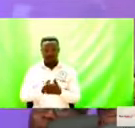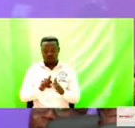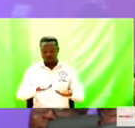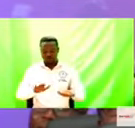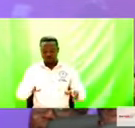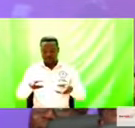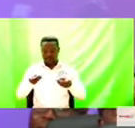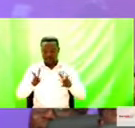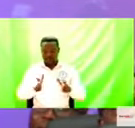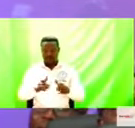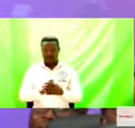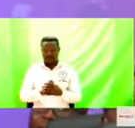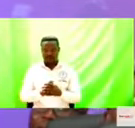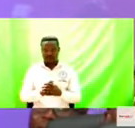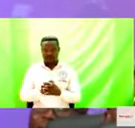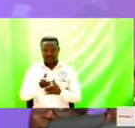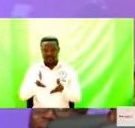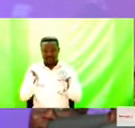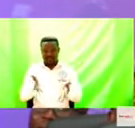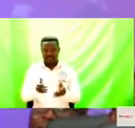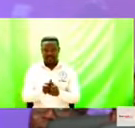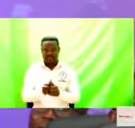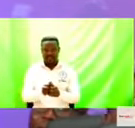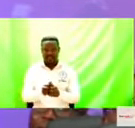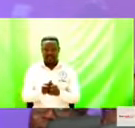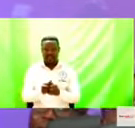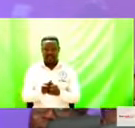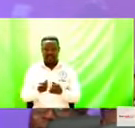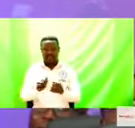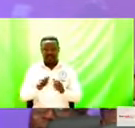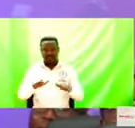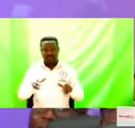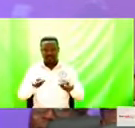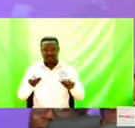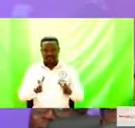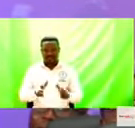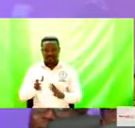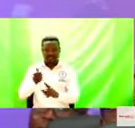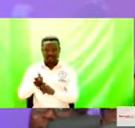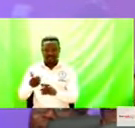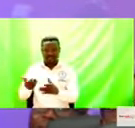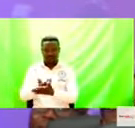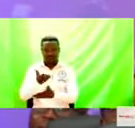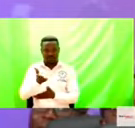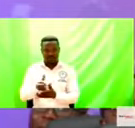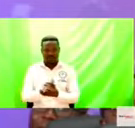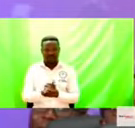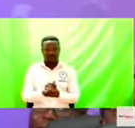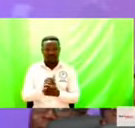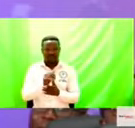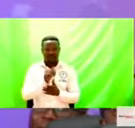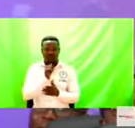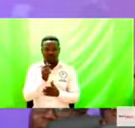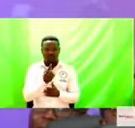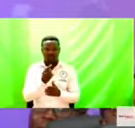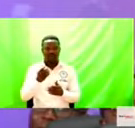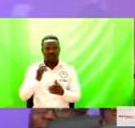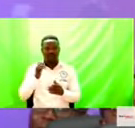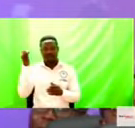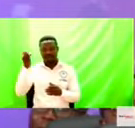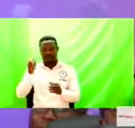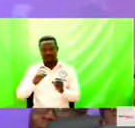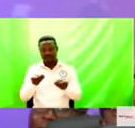director. God also blessed us with a children's director who is also a new person. And so it is not only the evangelism director who is